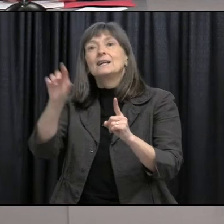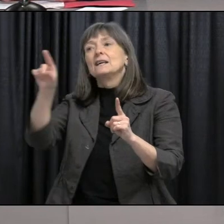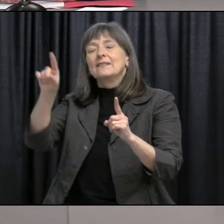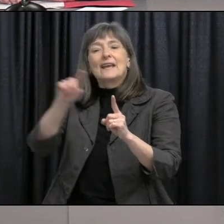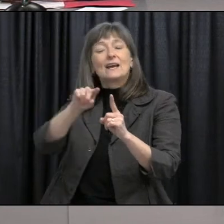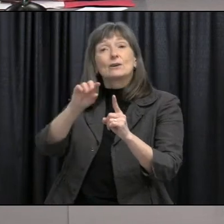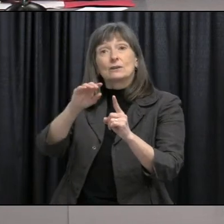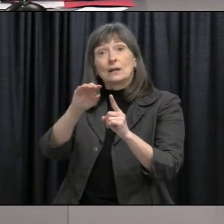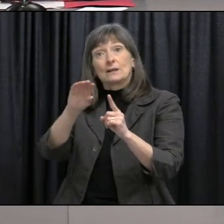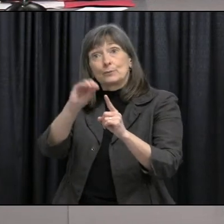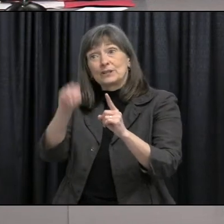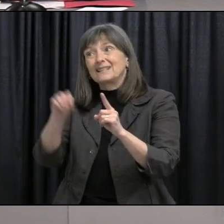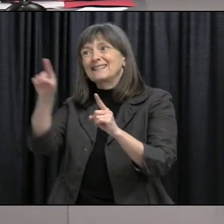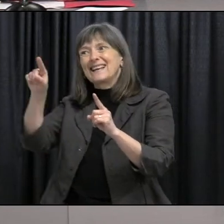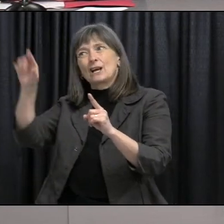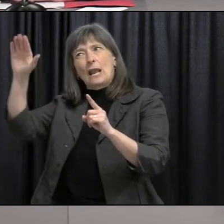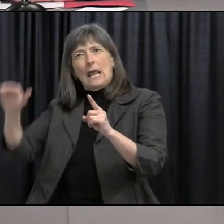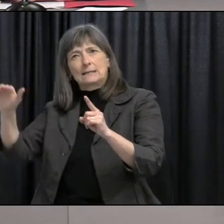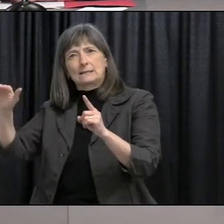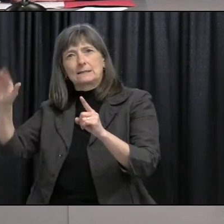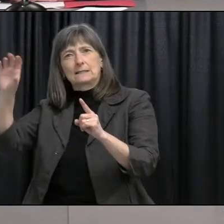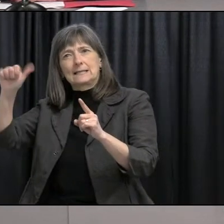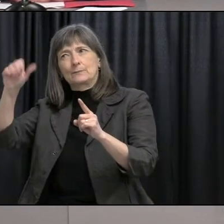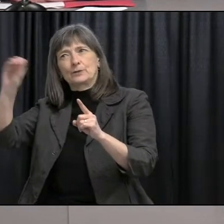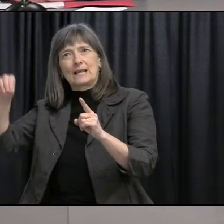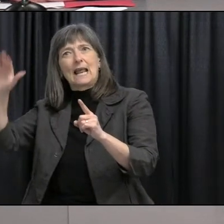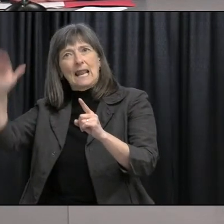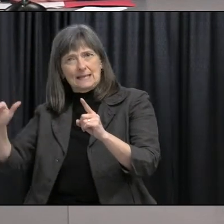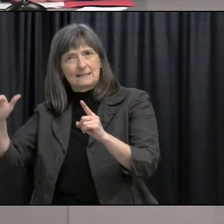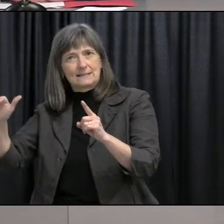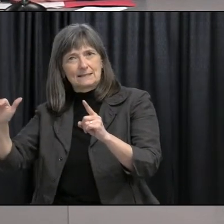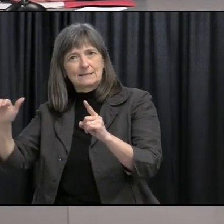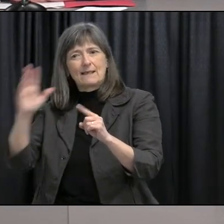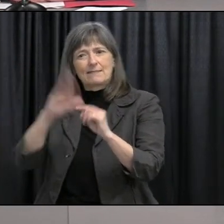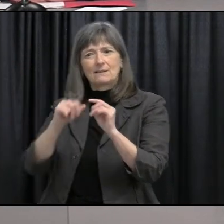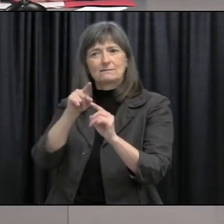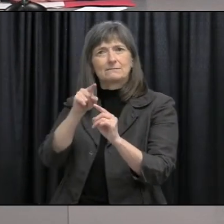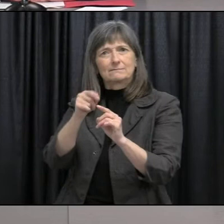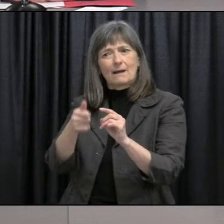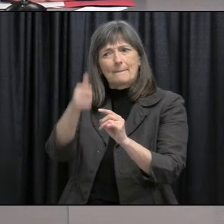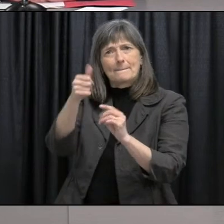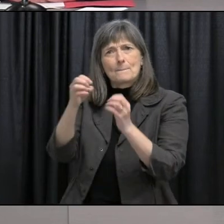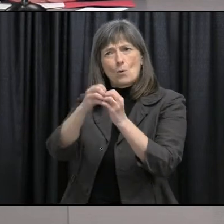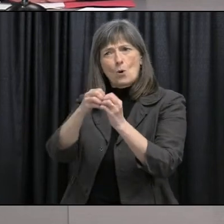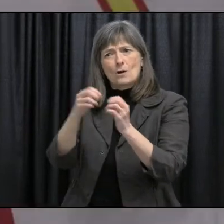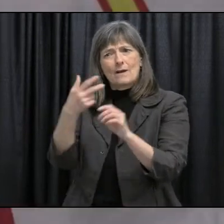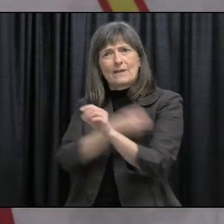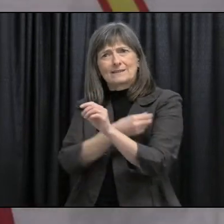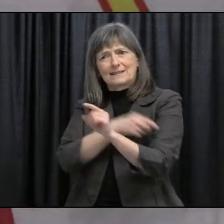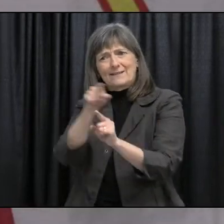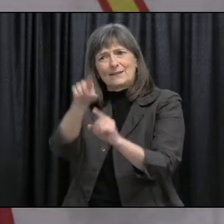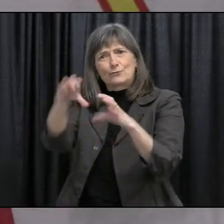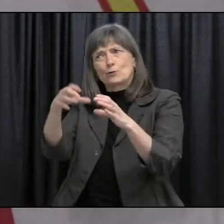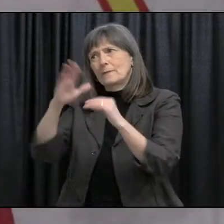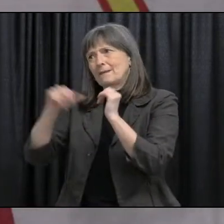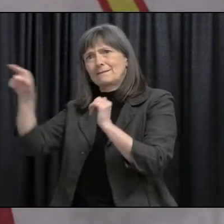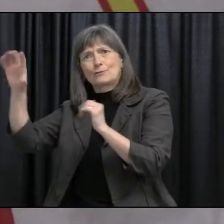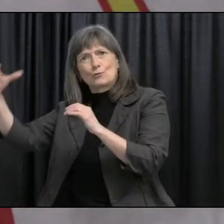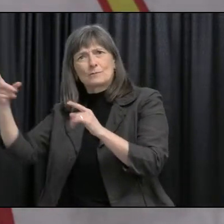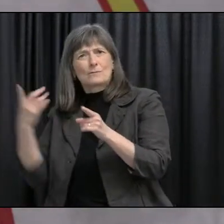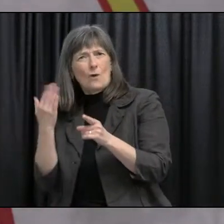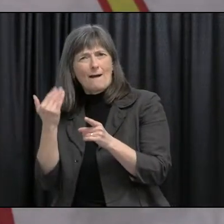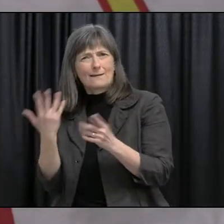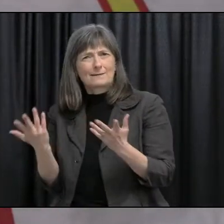done to address any barriers that may exist in order to get those vaccination rates even higher? So,